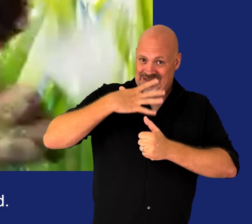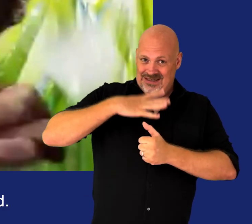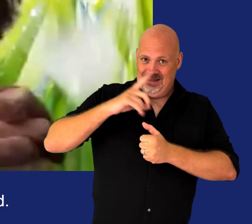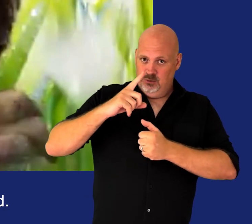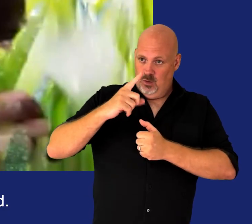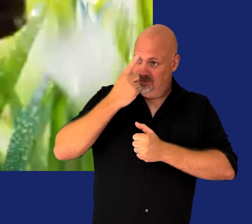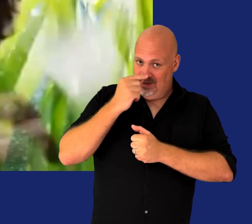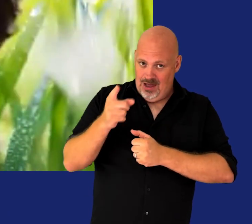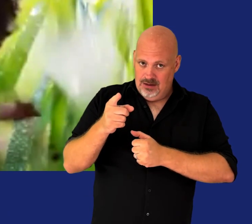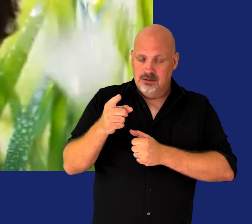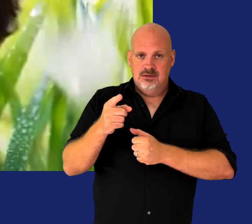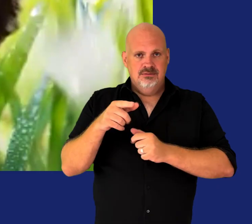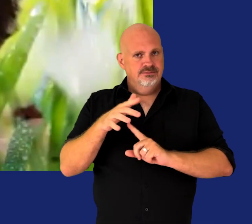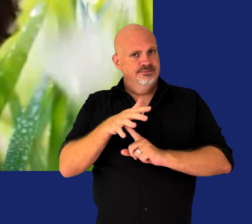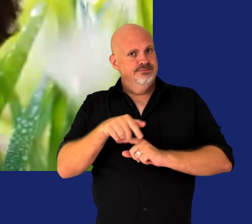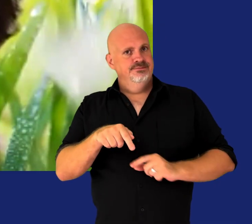what I need.